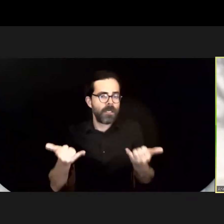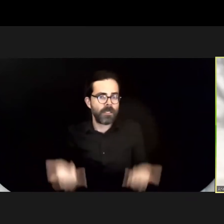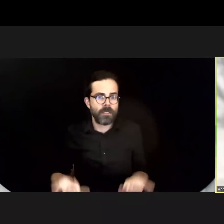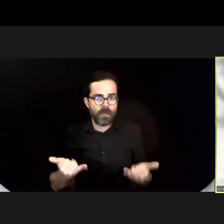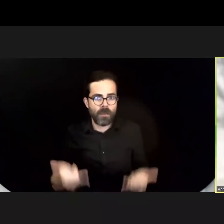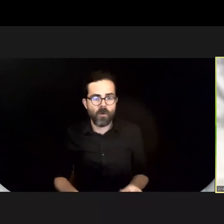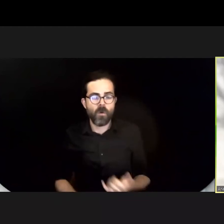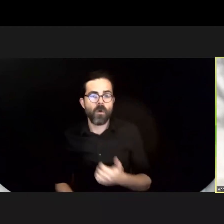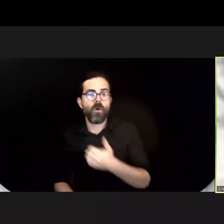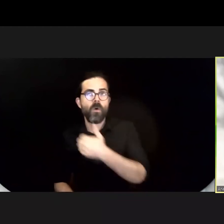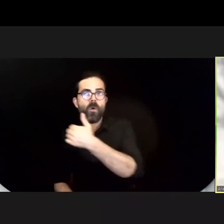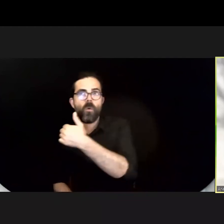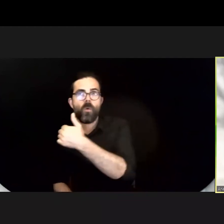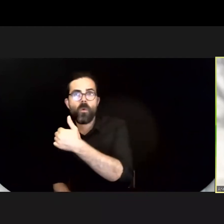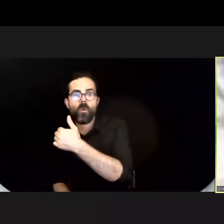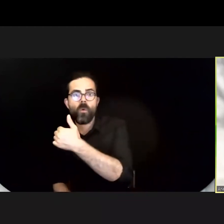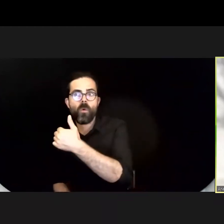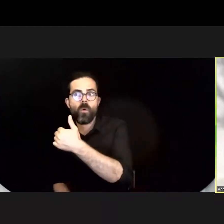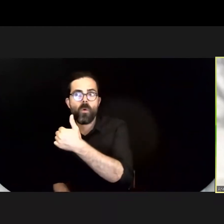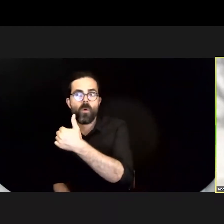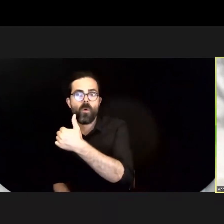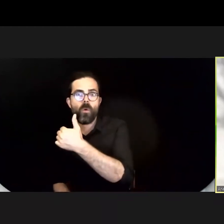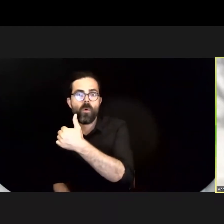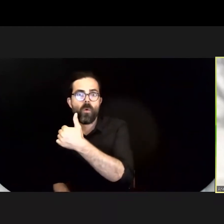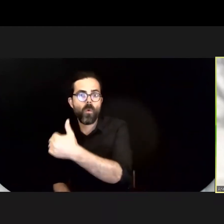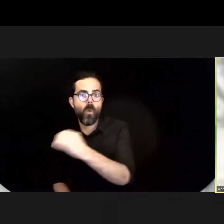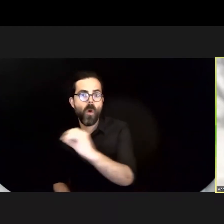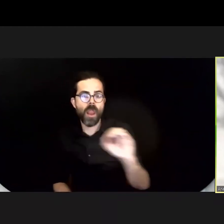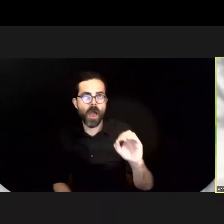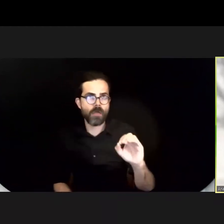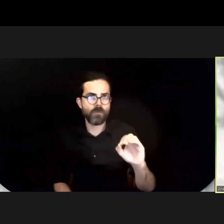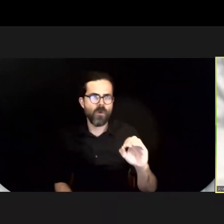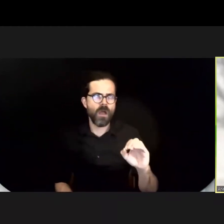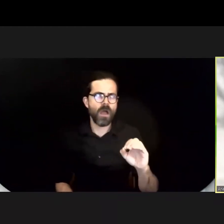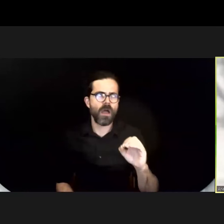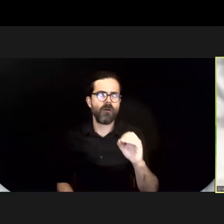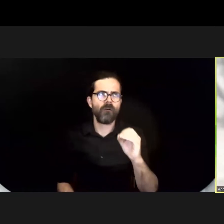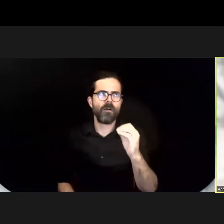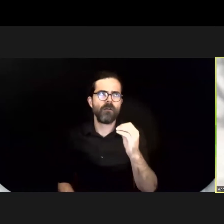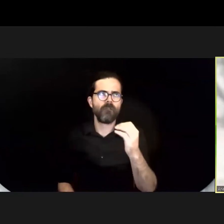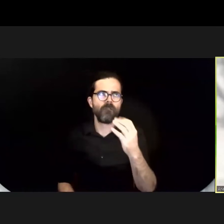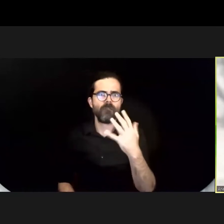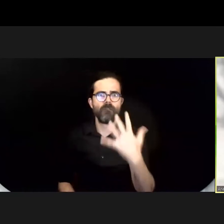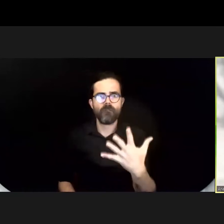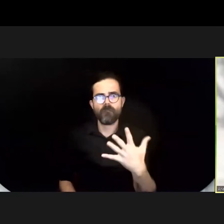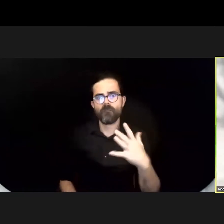160,000 people are users of these services, and 8,000 are people with disabilities.